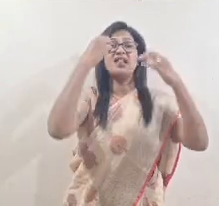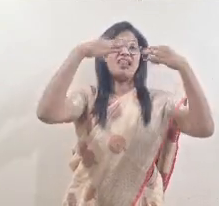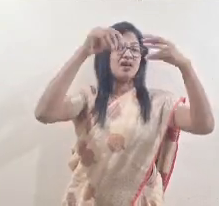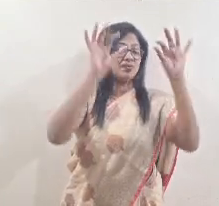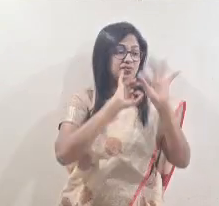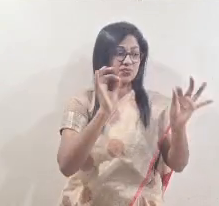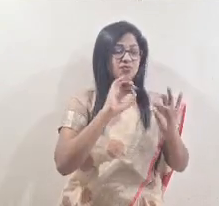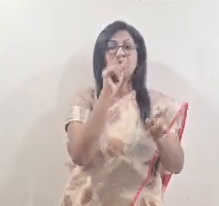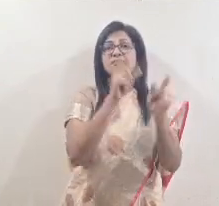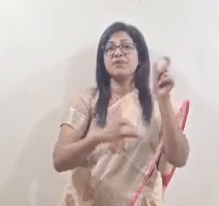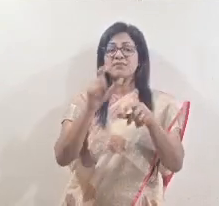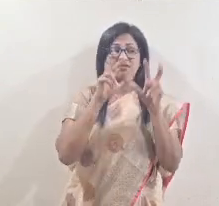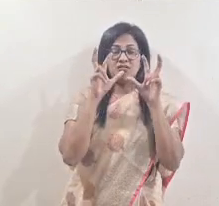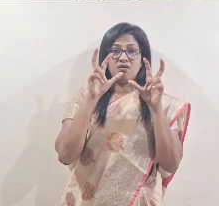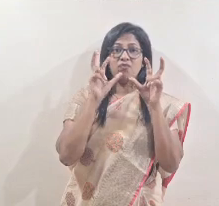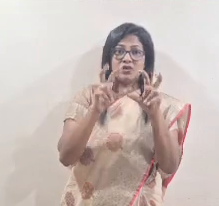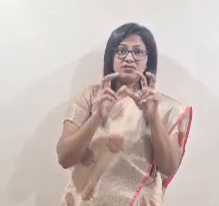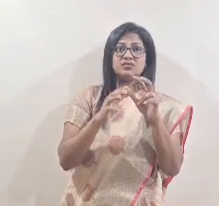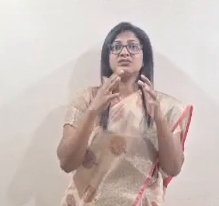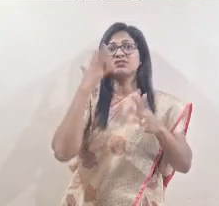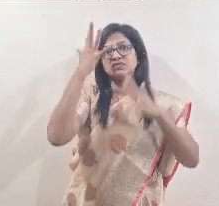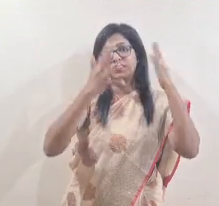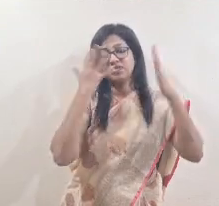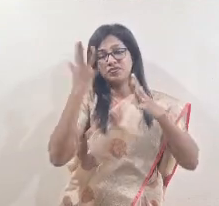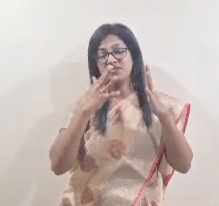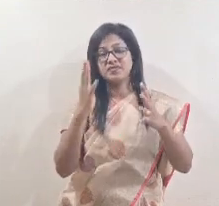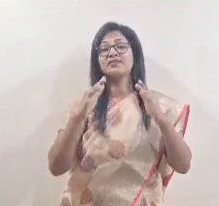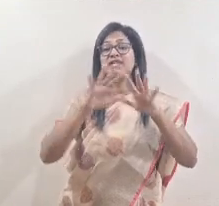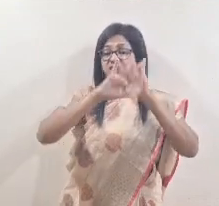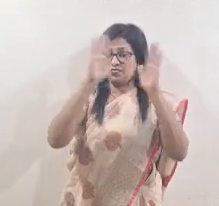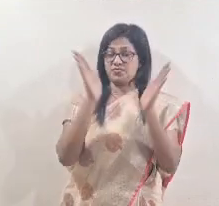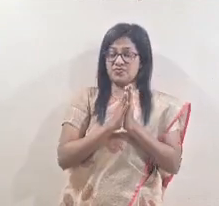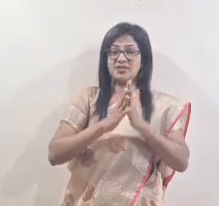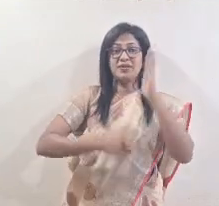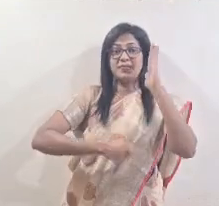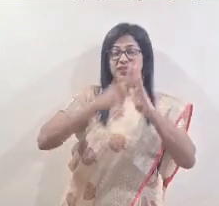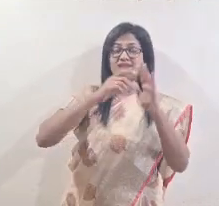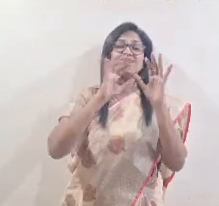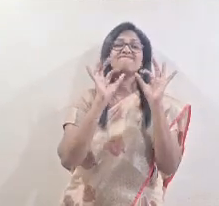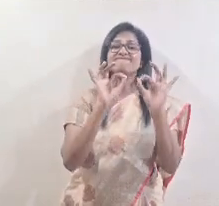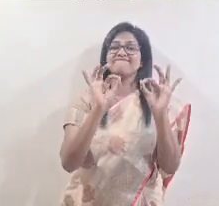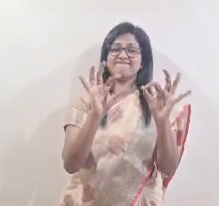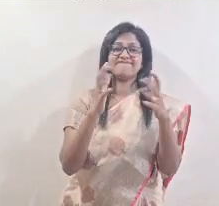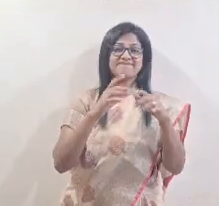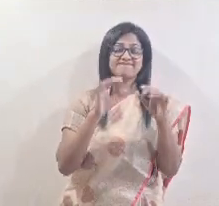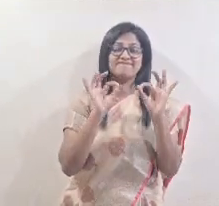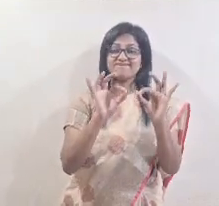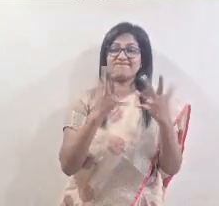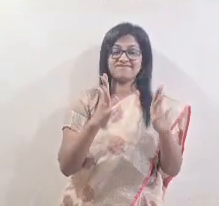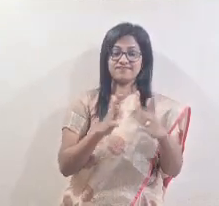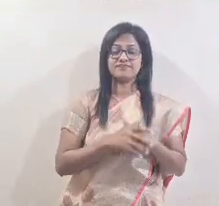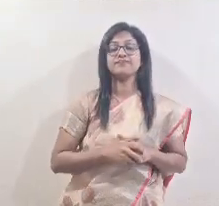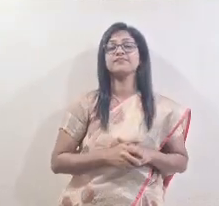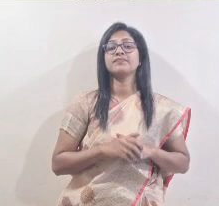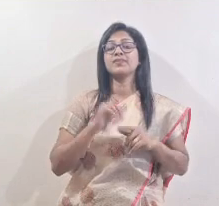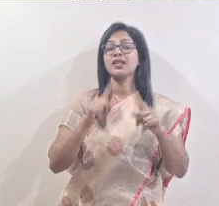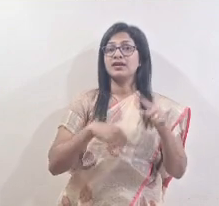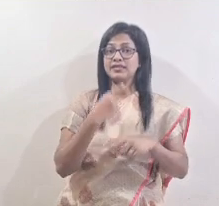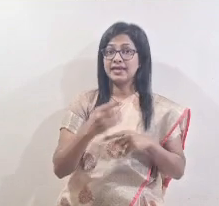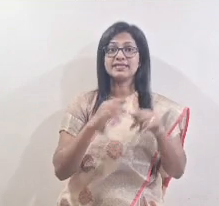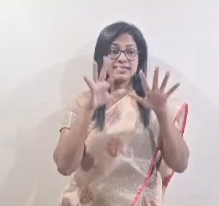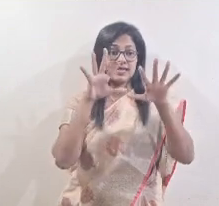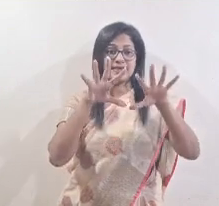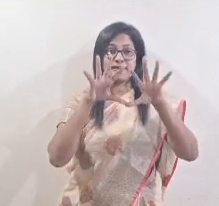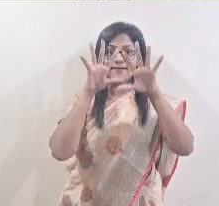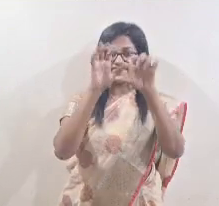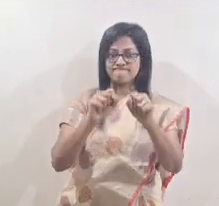also giving people security concerns. And the overall infrastructure of the building was in a poor condition. So next was the